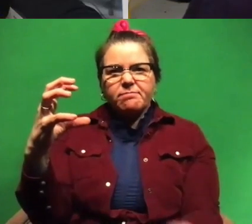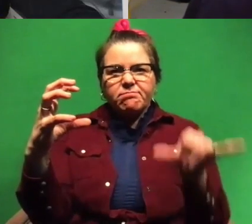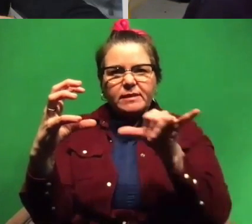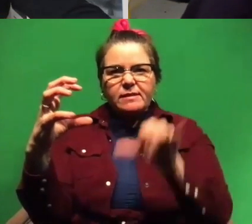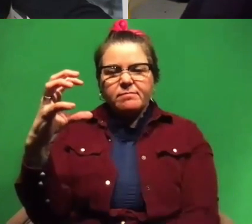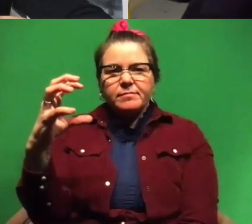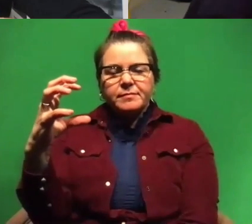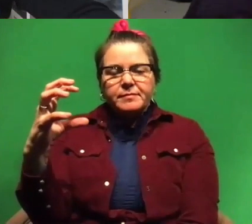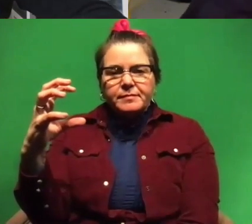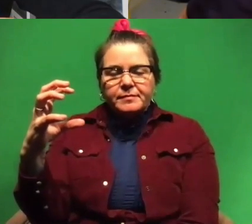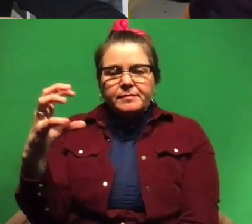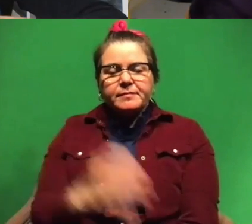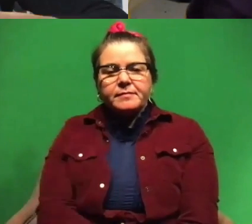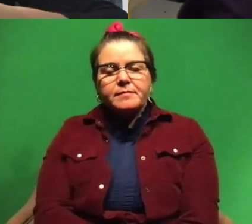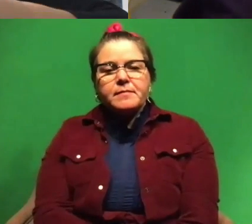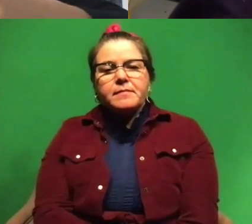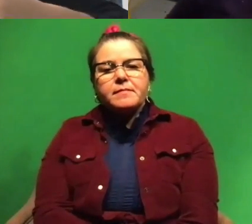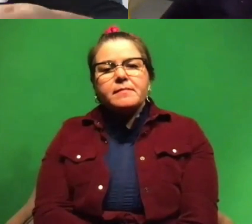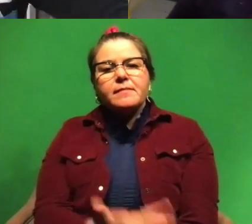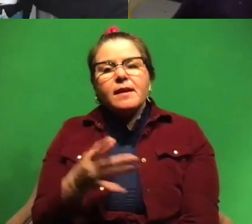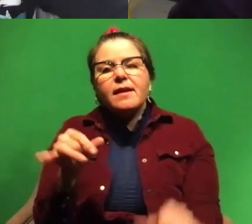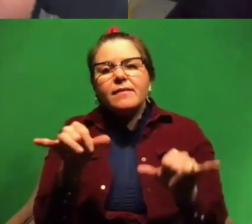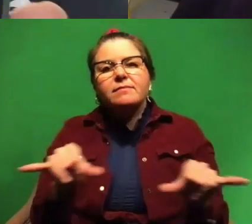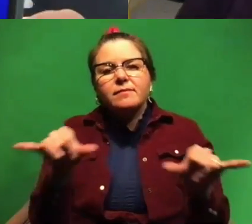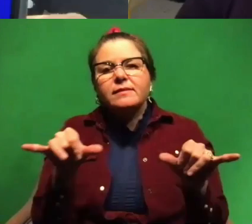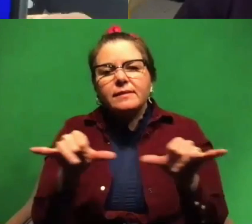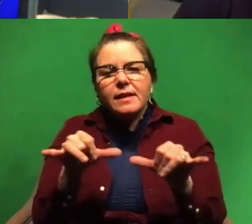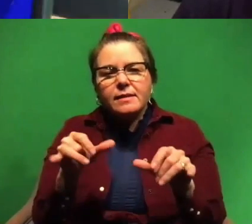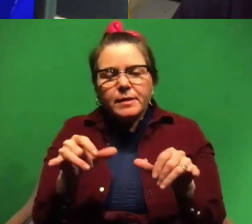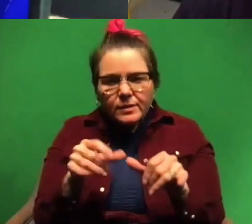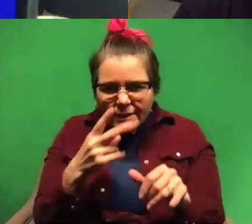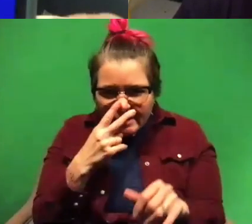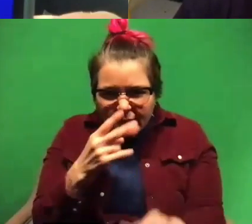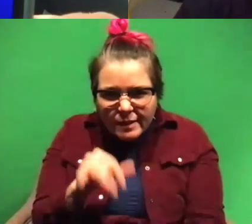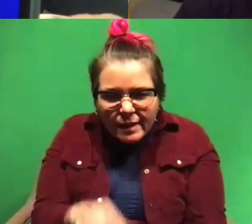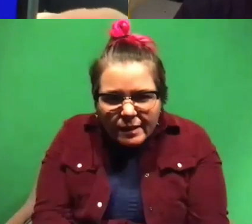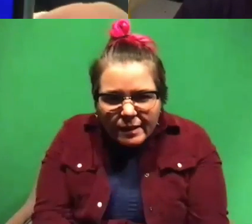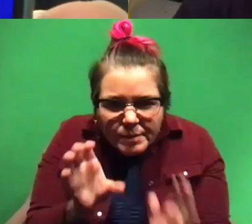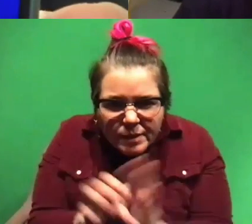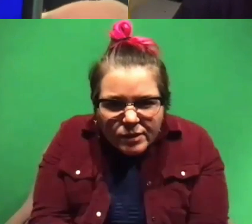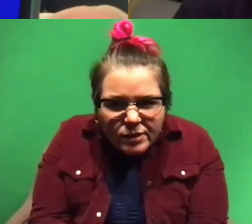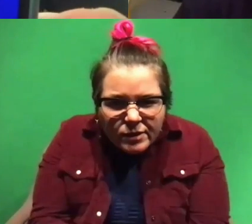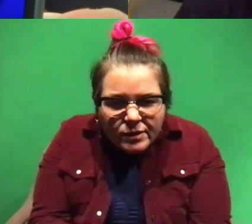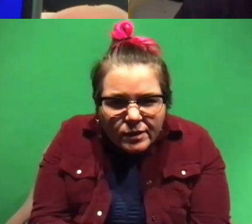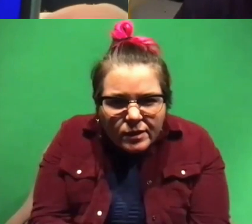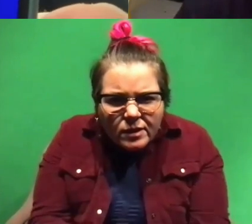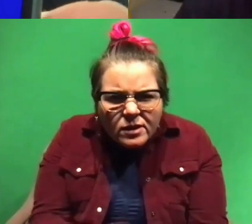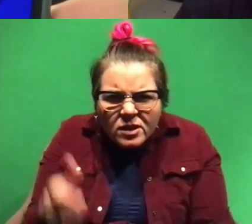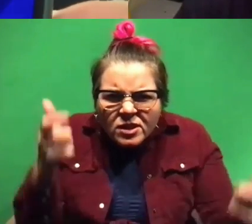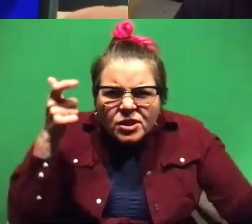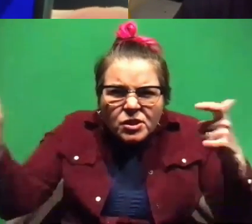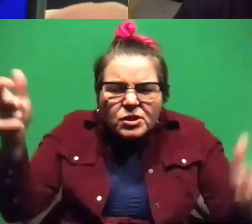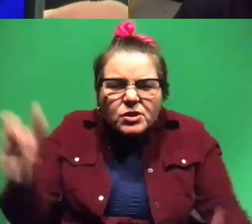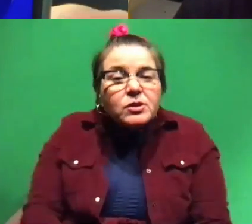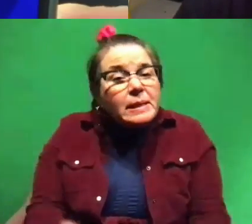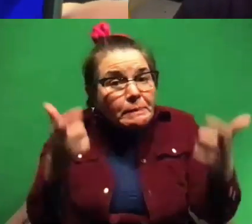And they're kind of consistently that size, but maybe you guys can see this picture. Wow. That's huge. It's